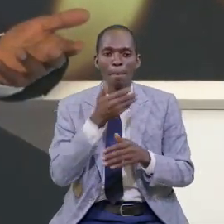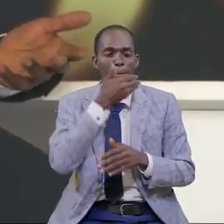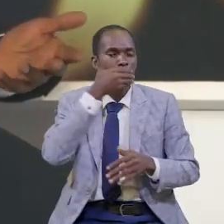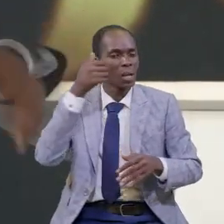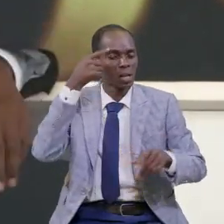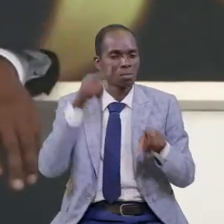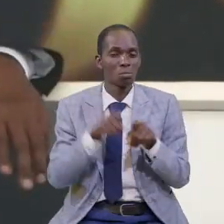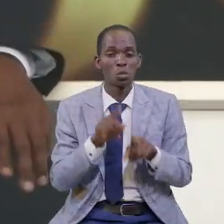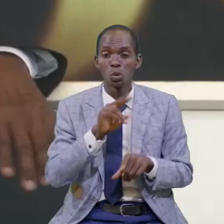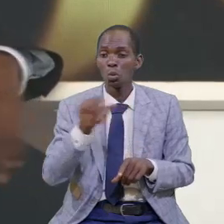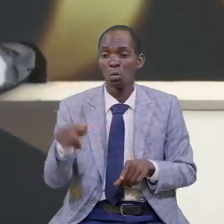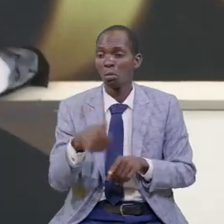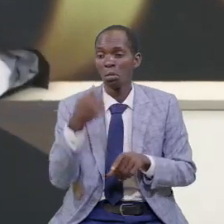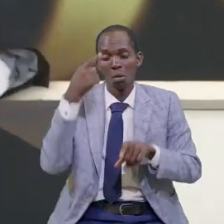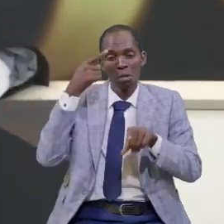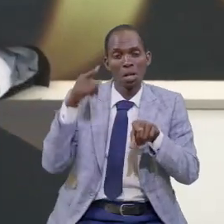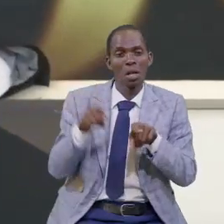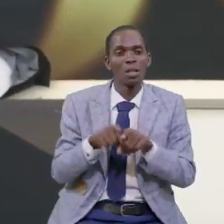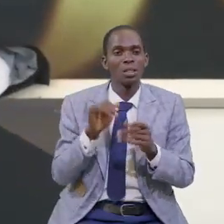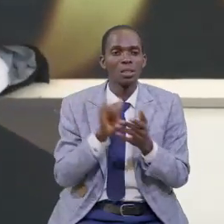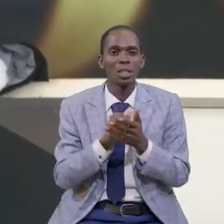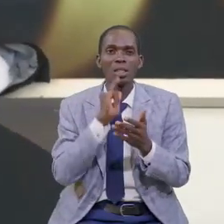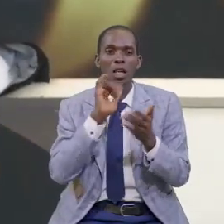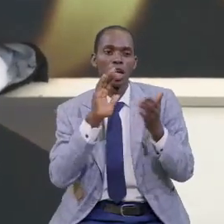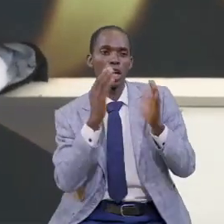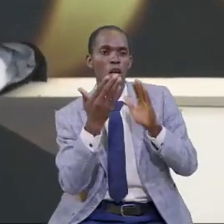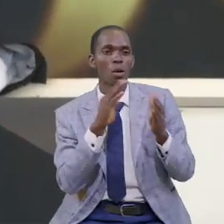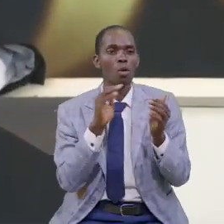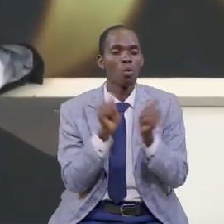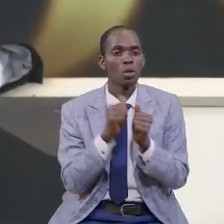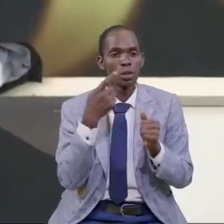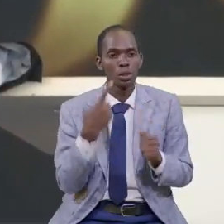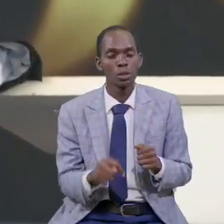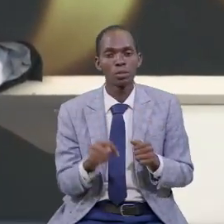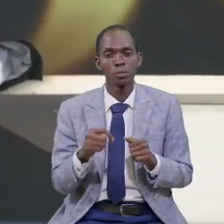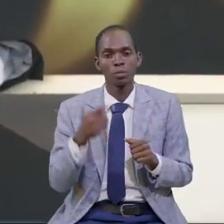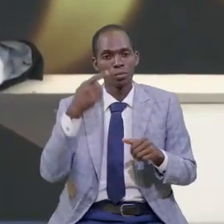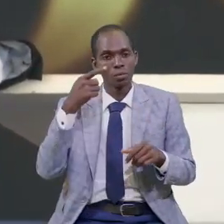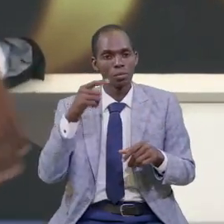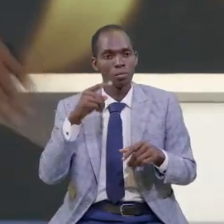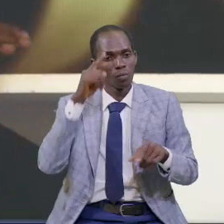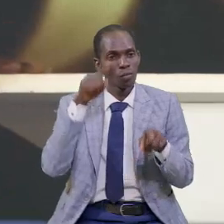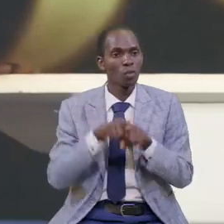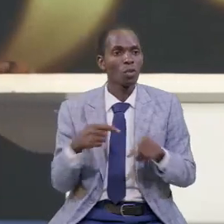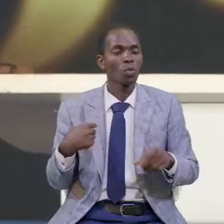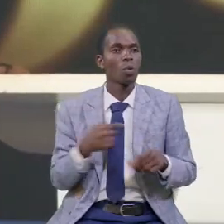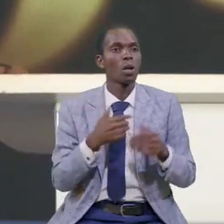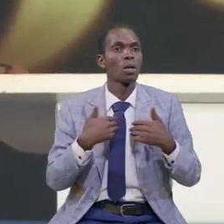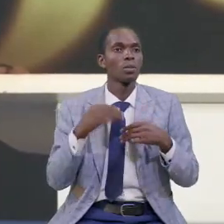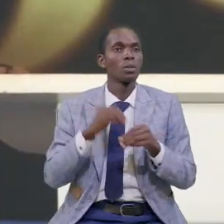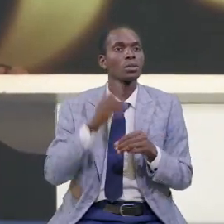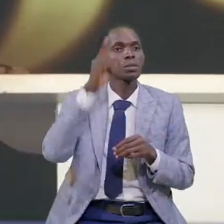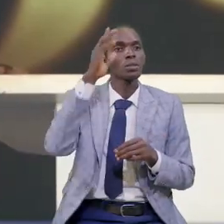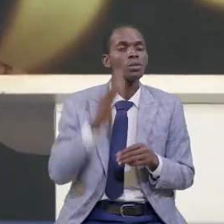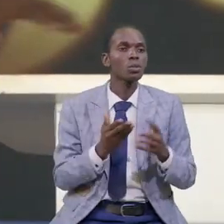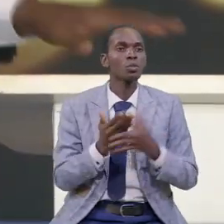covenant that's comparable with the covenant we have in God, with God through Christ. And there's no other